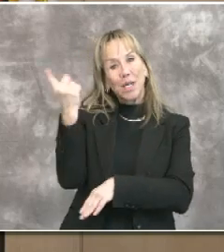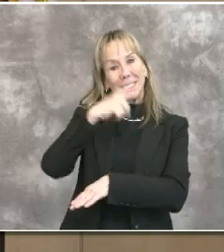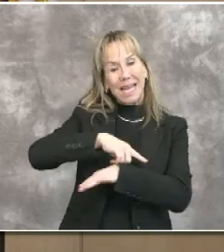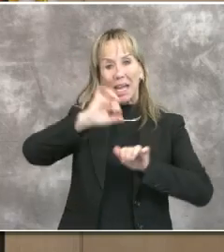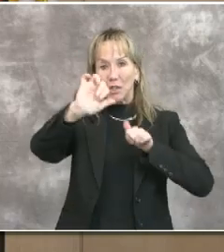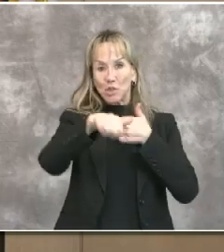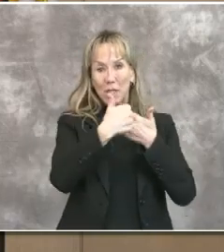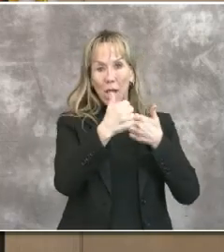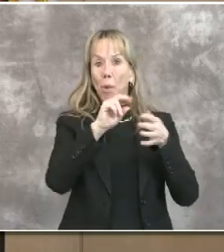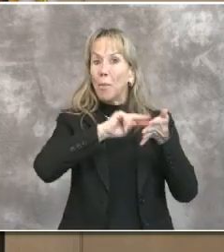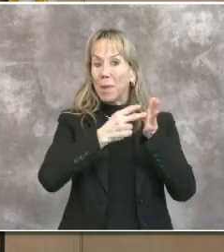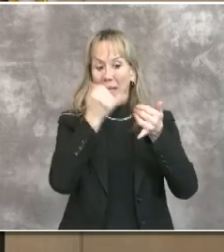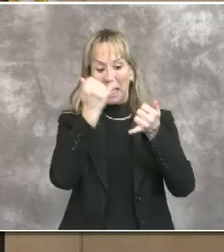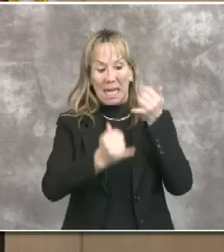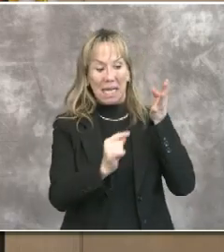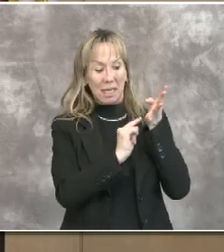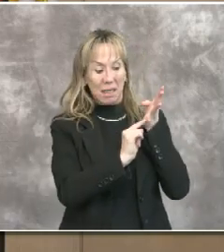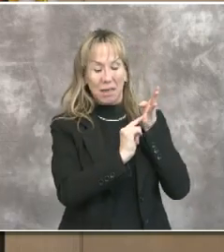of April,